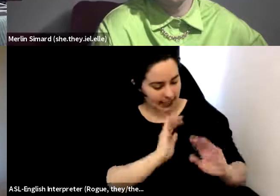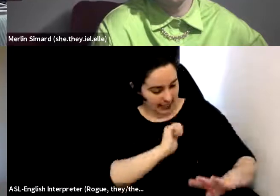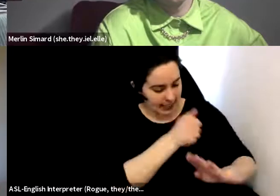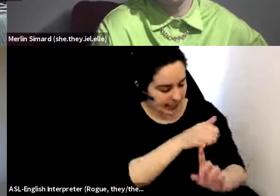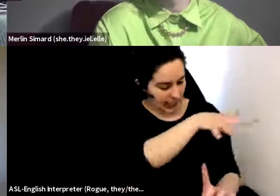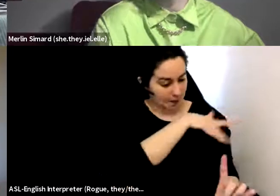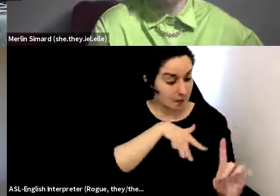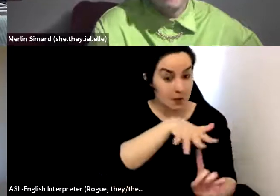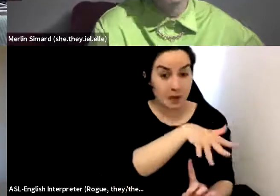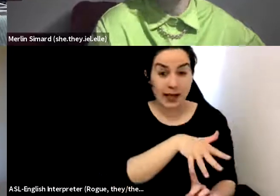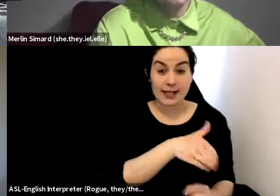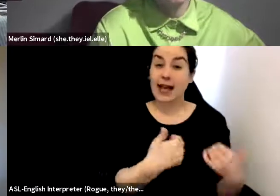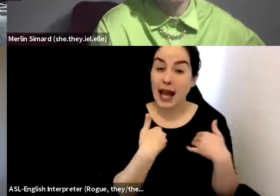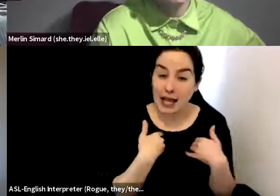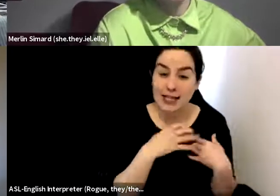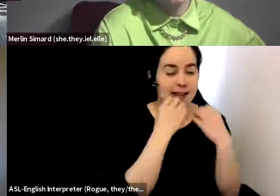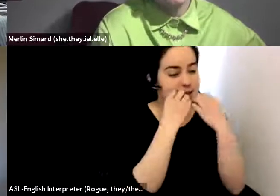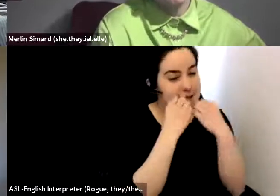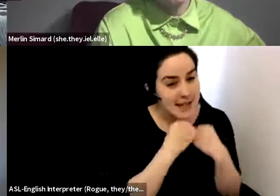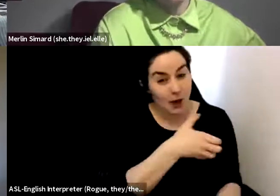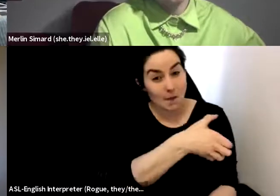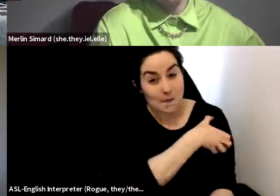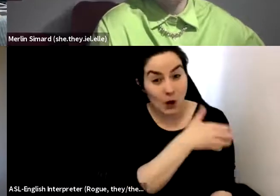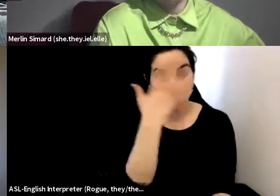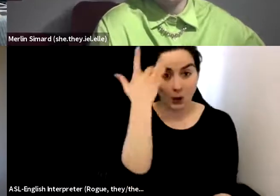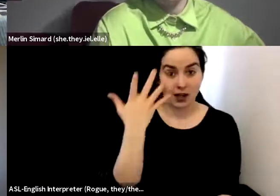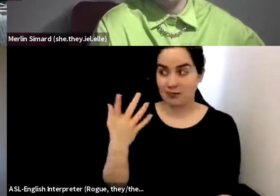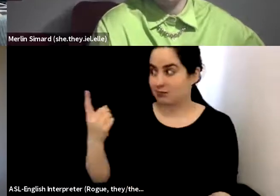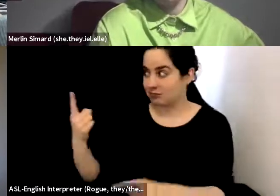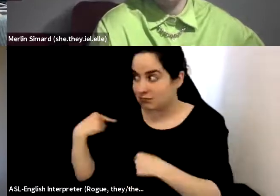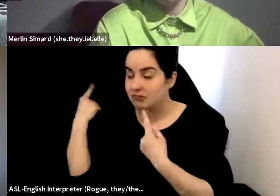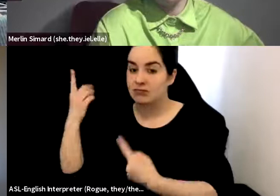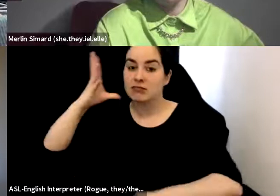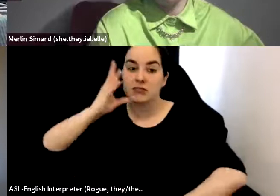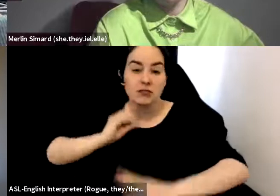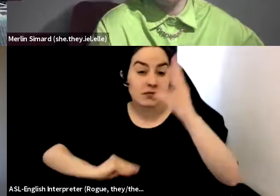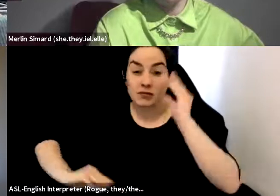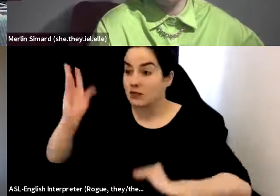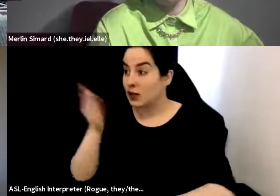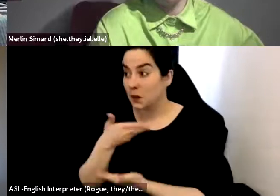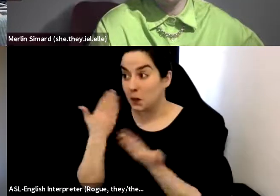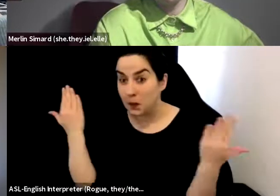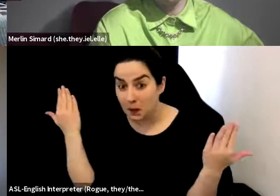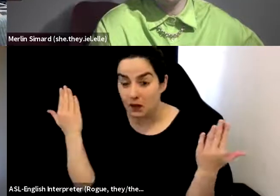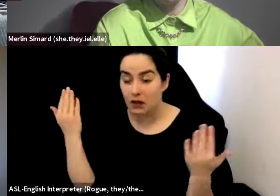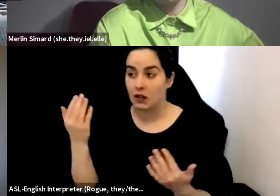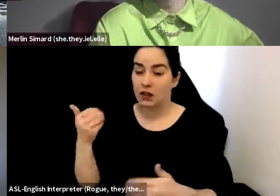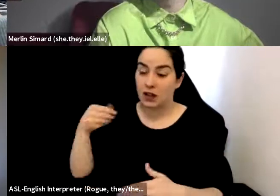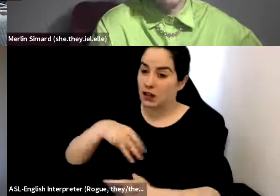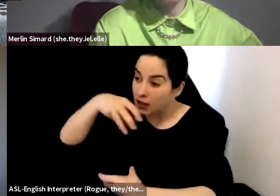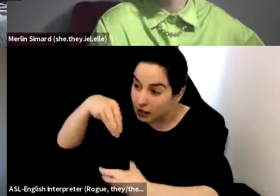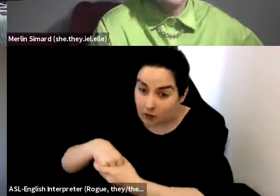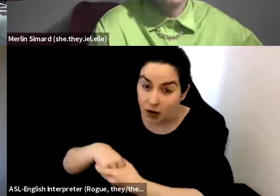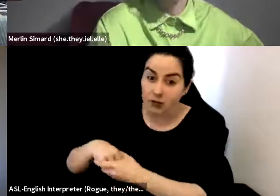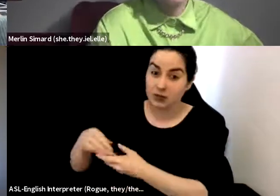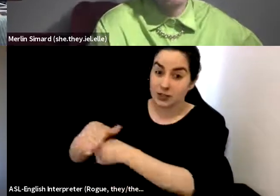don't offer that. It comes from feeling like I couldn't speak up, that I was holding